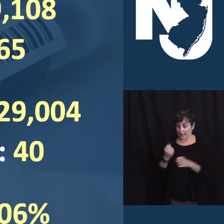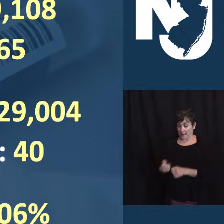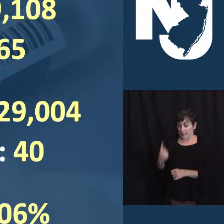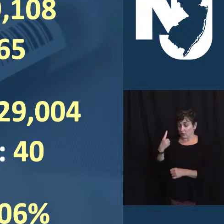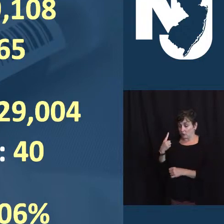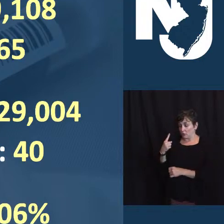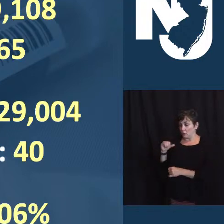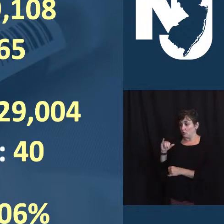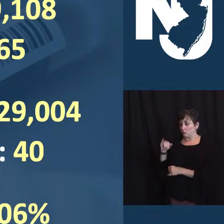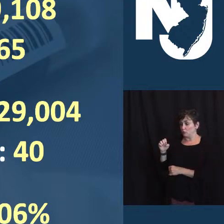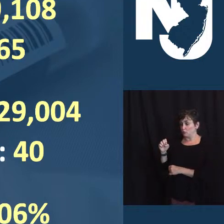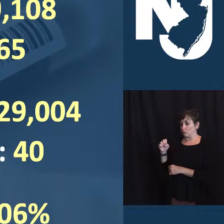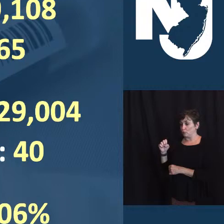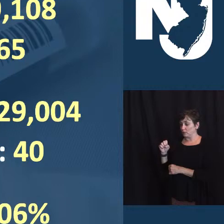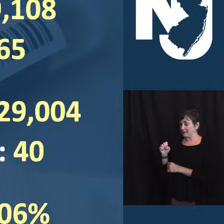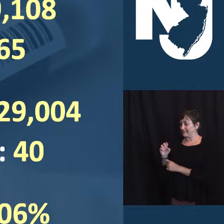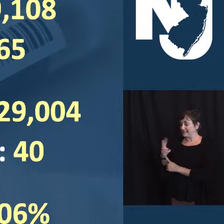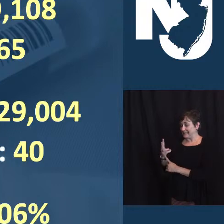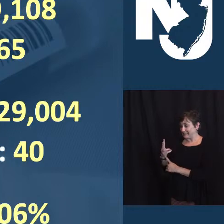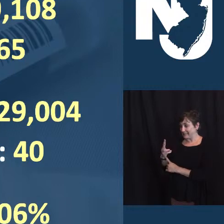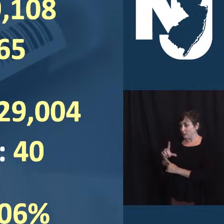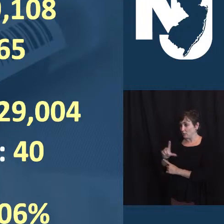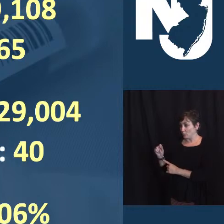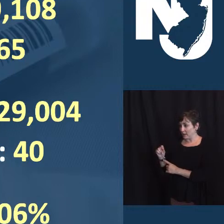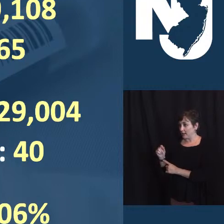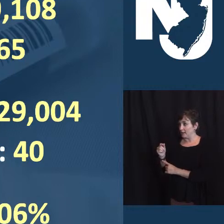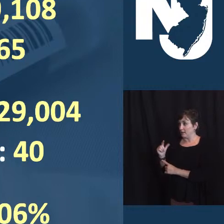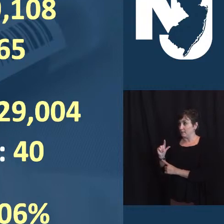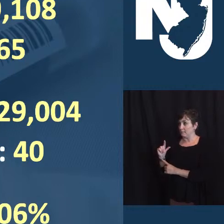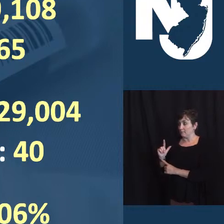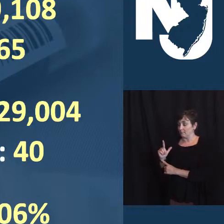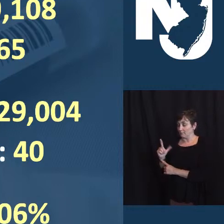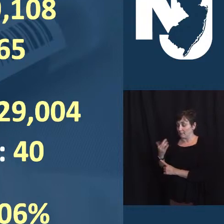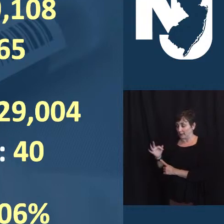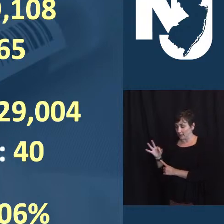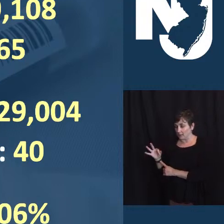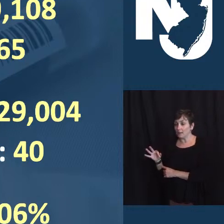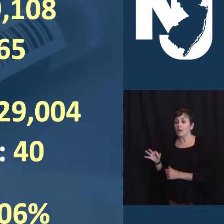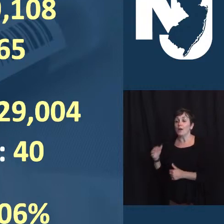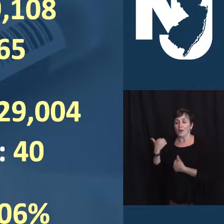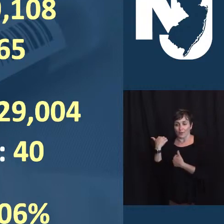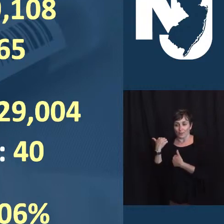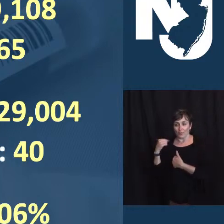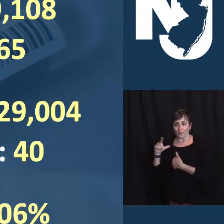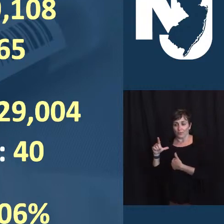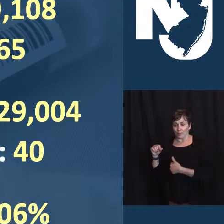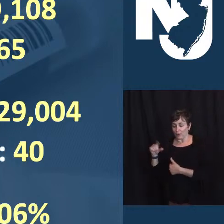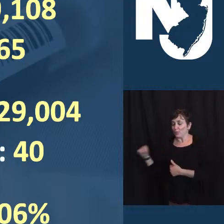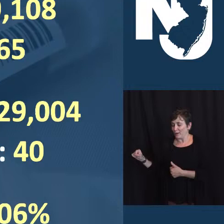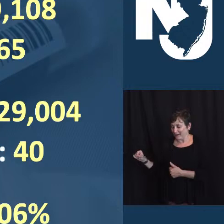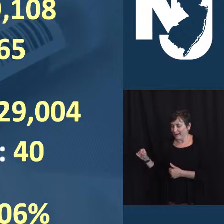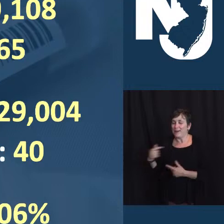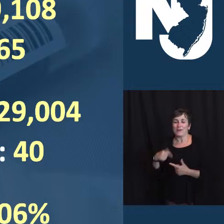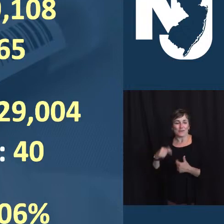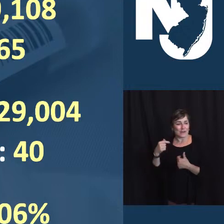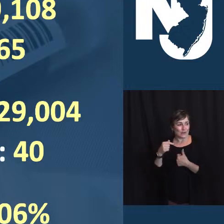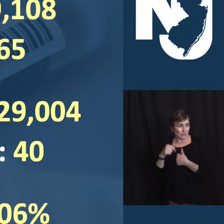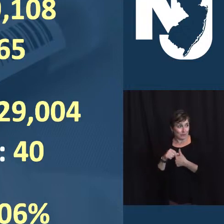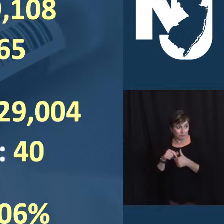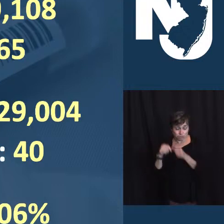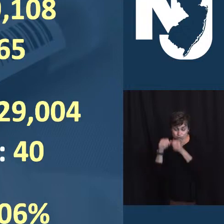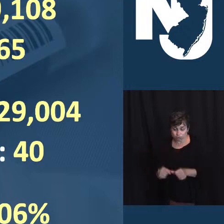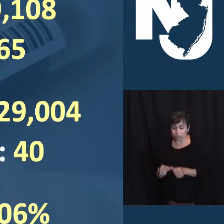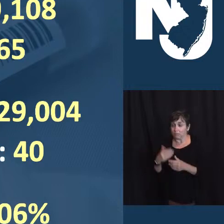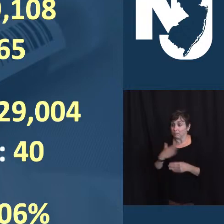ago, when we had no vaccinations and we were relying solely on all of you to keep masking up and social distancing, we reported